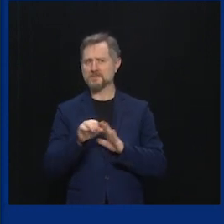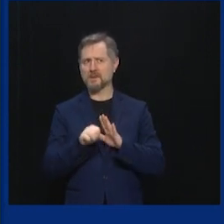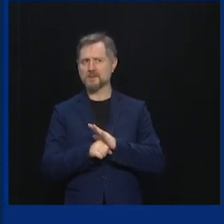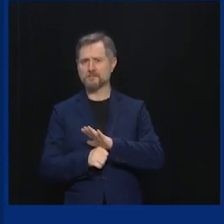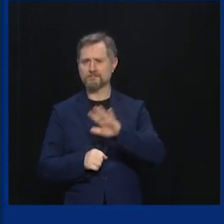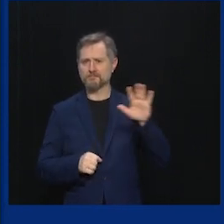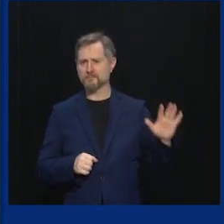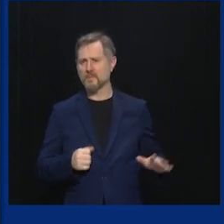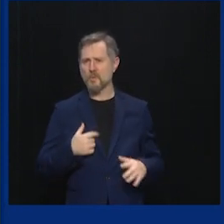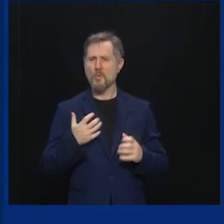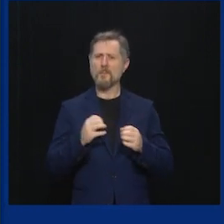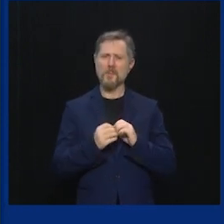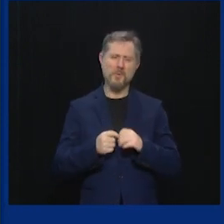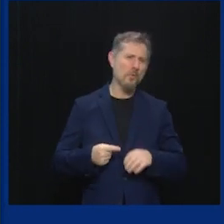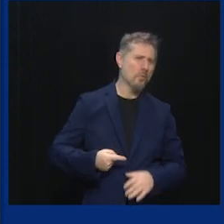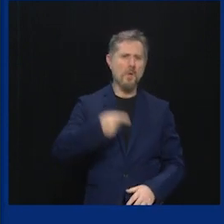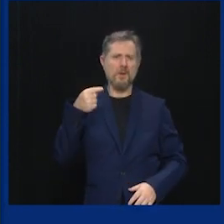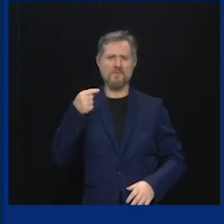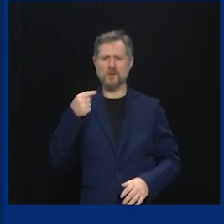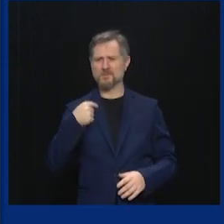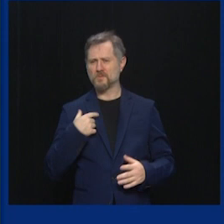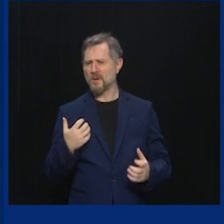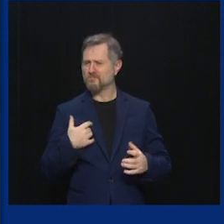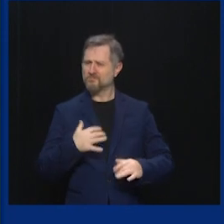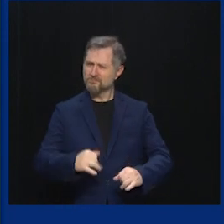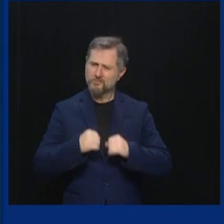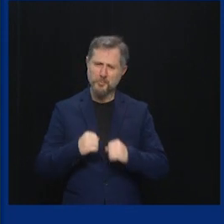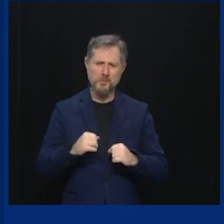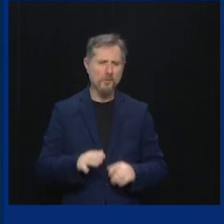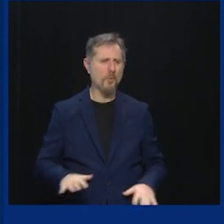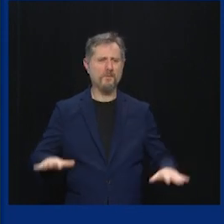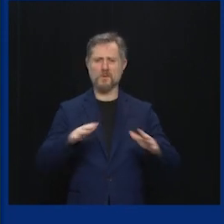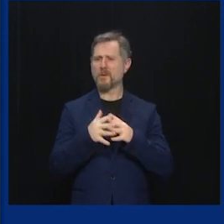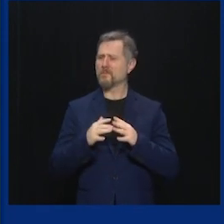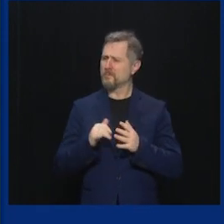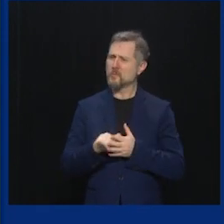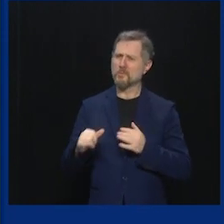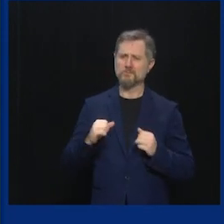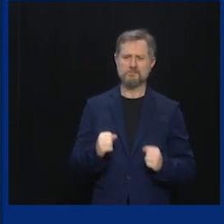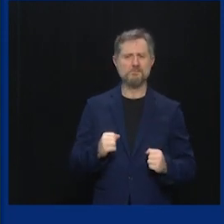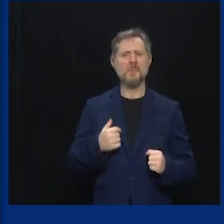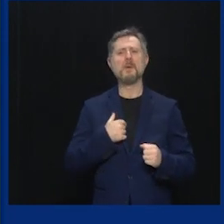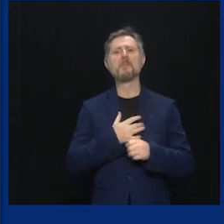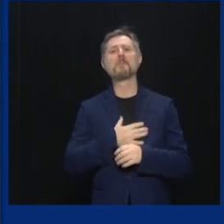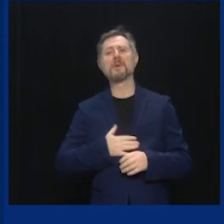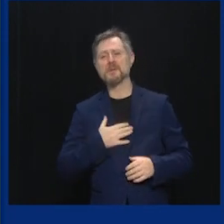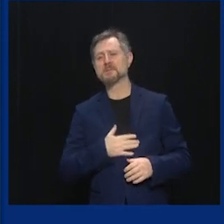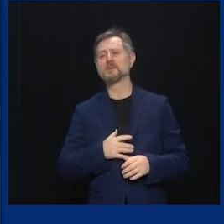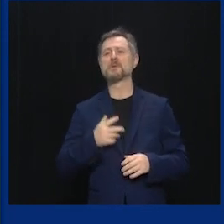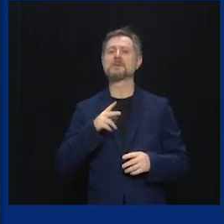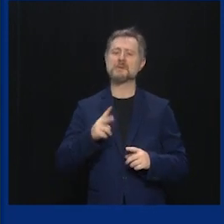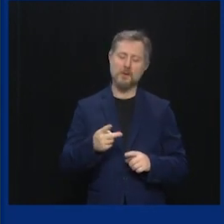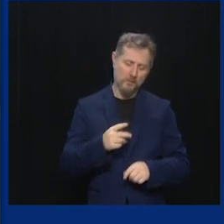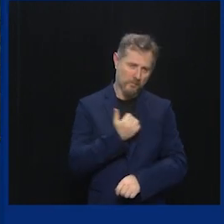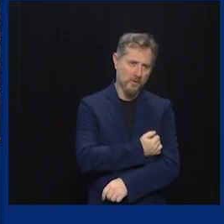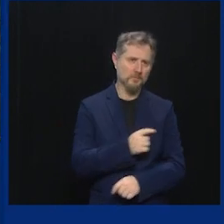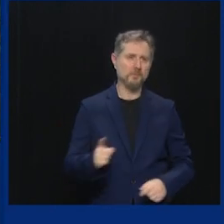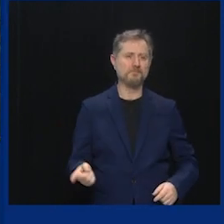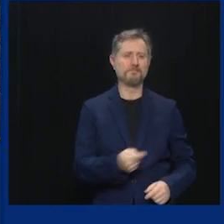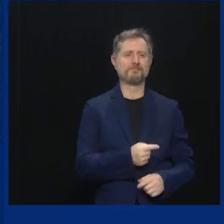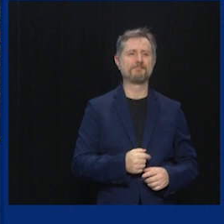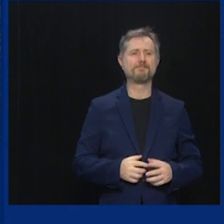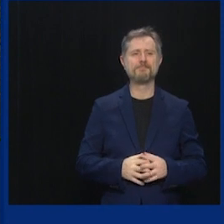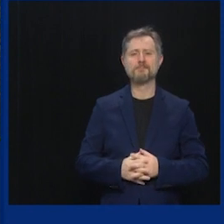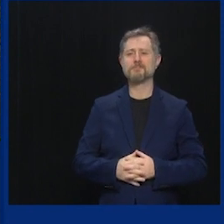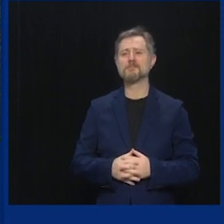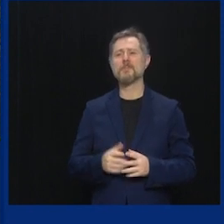this pandemic, we want to make sure that we protect as many people as well. So get the second dose if you haven't already, and making sure that we're ready for